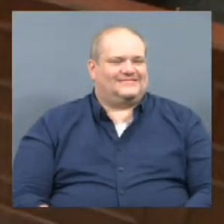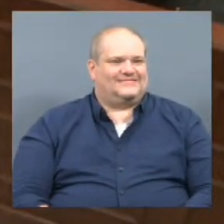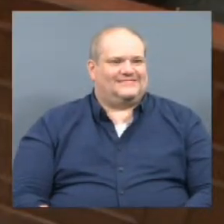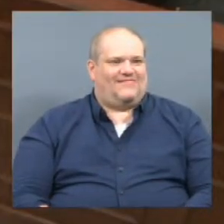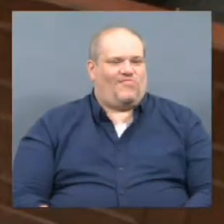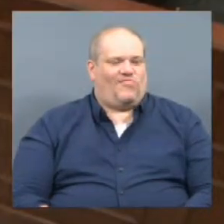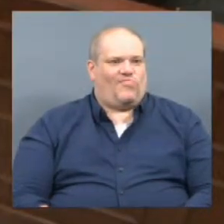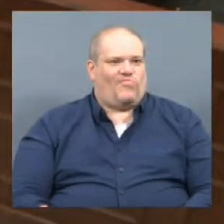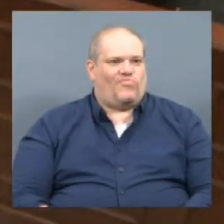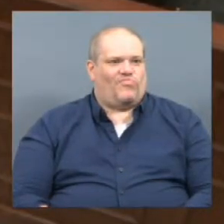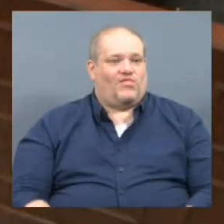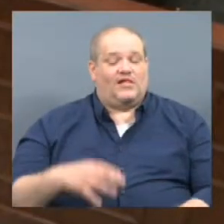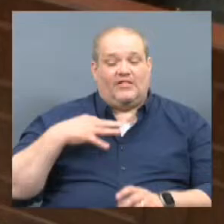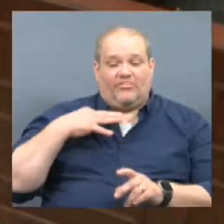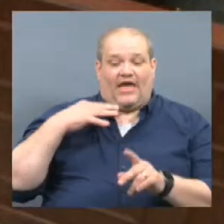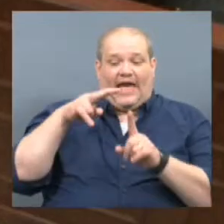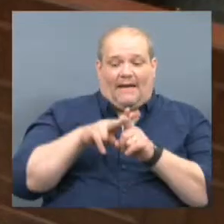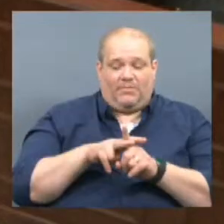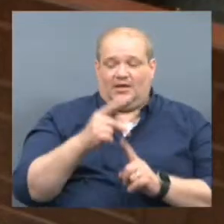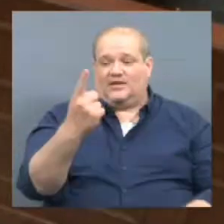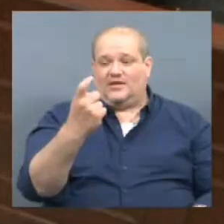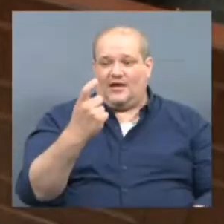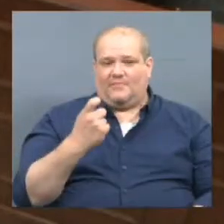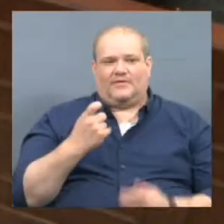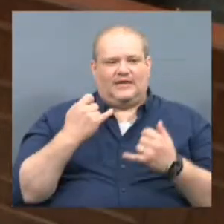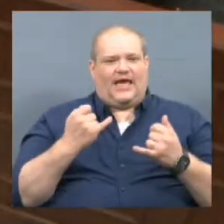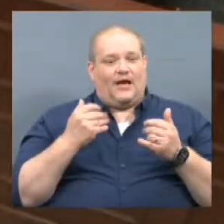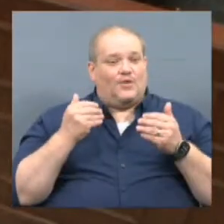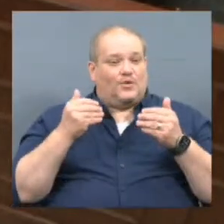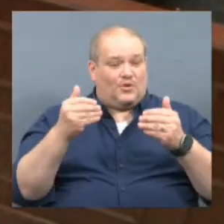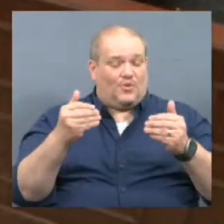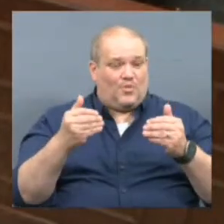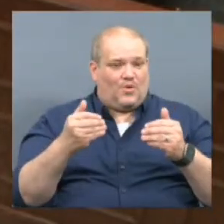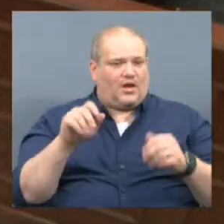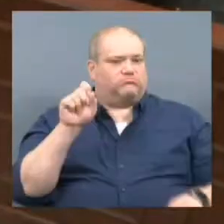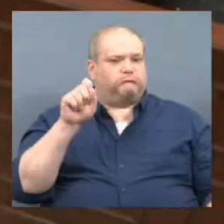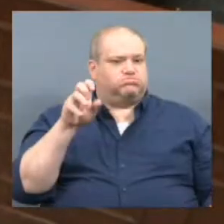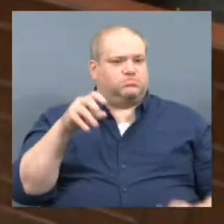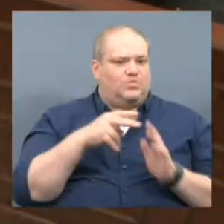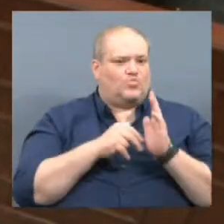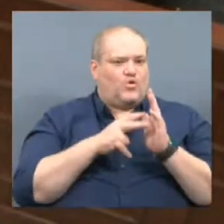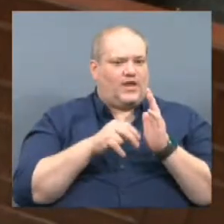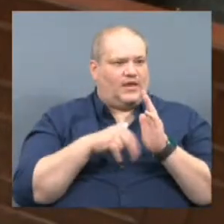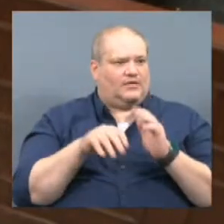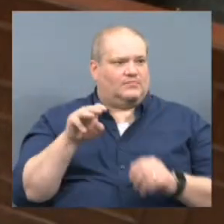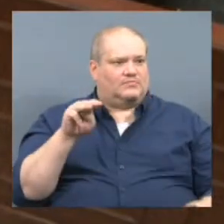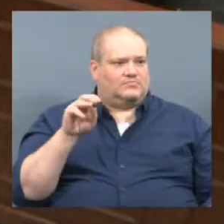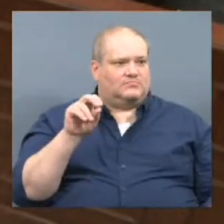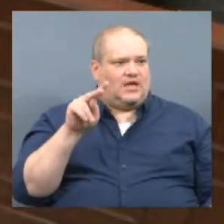Go get him. And while the applicant is making his way up here, may I please, can you provide the reading, Monty?